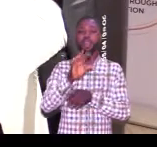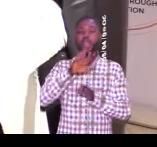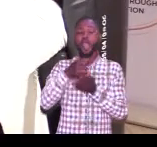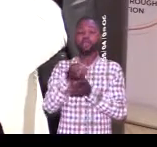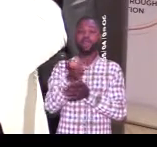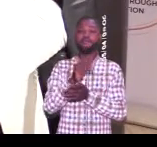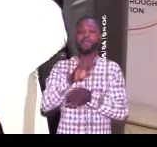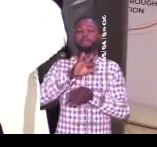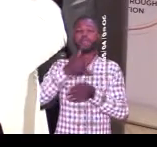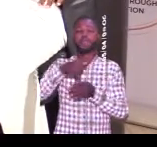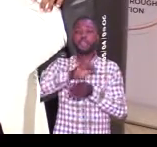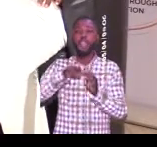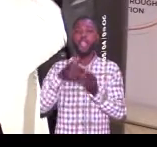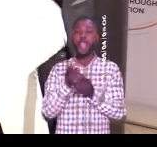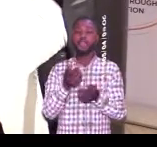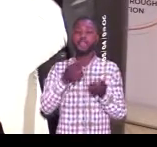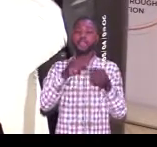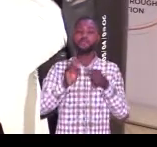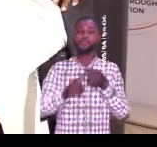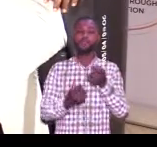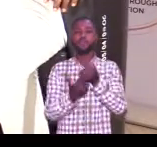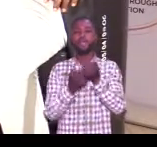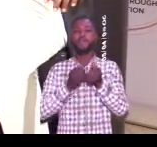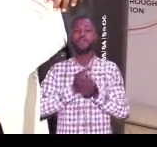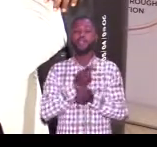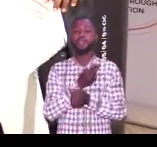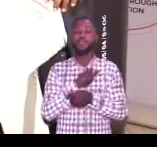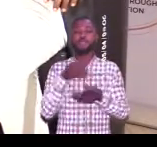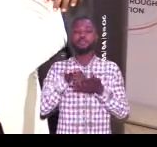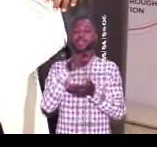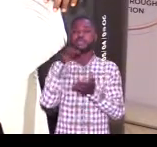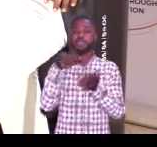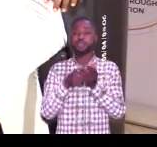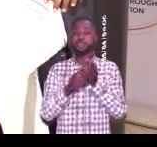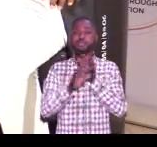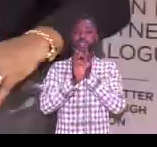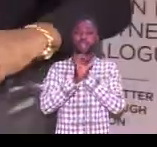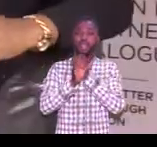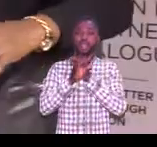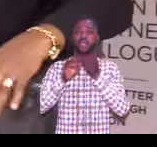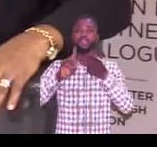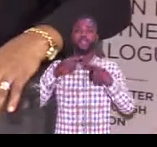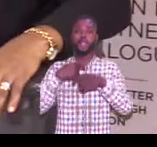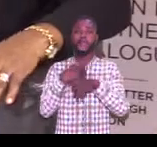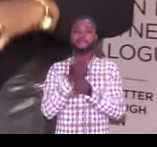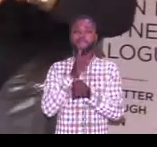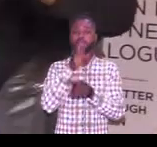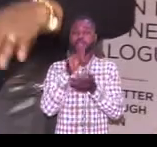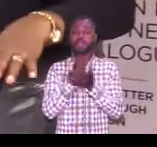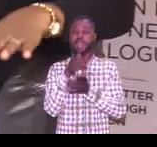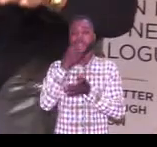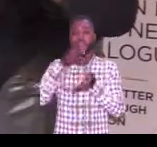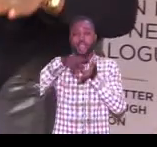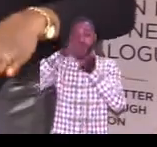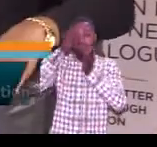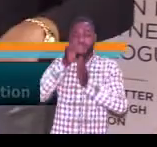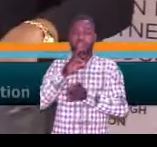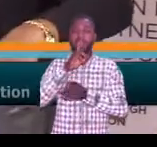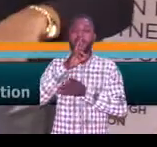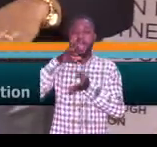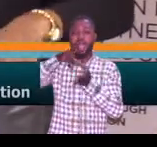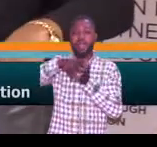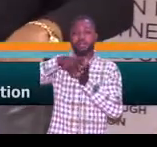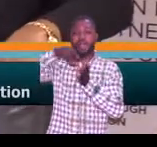You know, all of them, they all came to support us in this drive to make sure that the students are